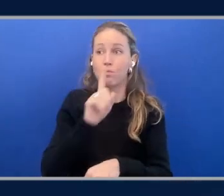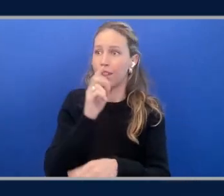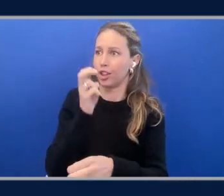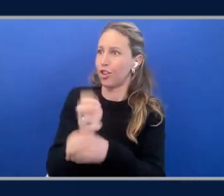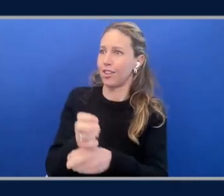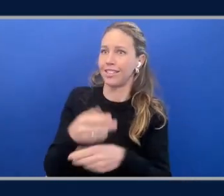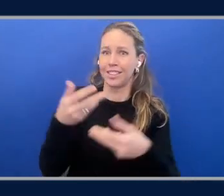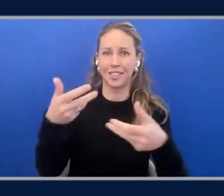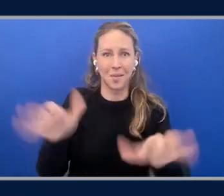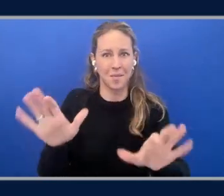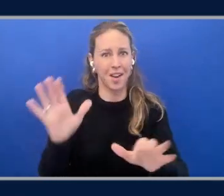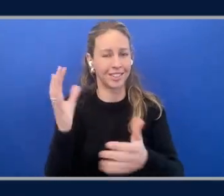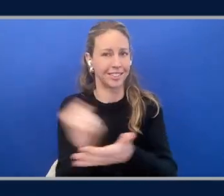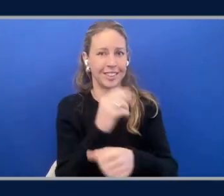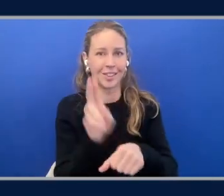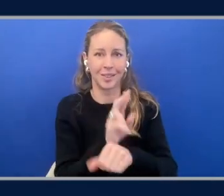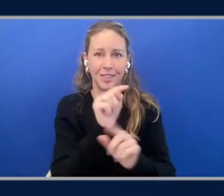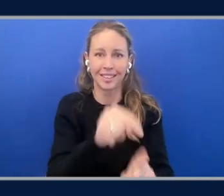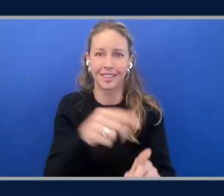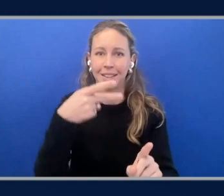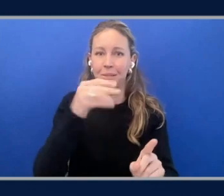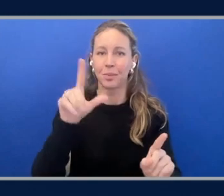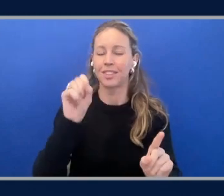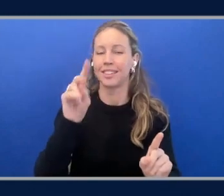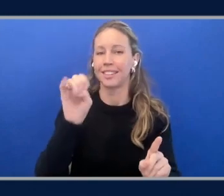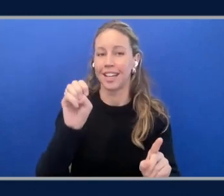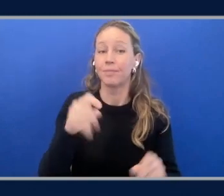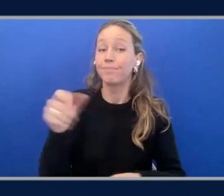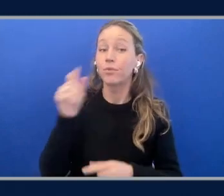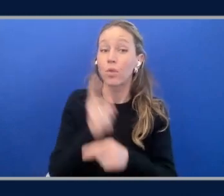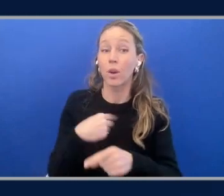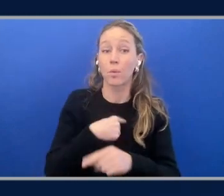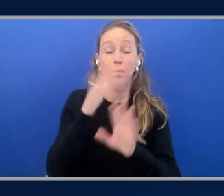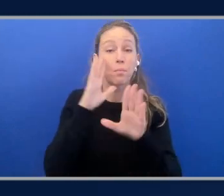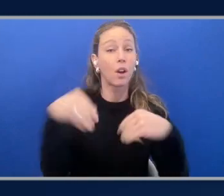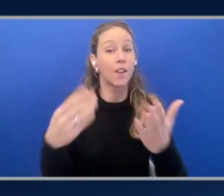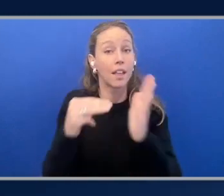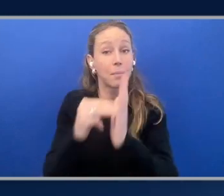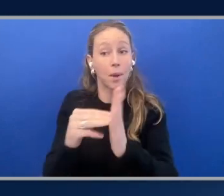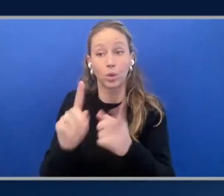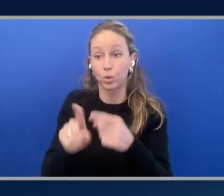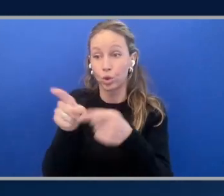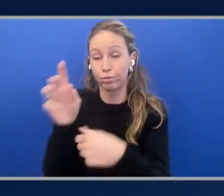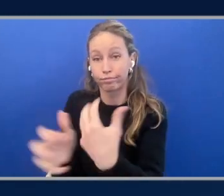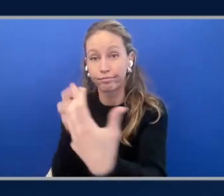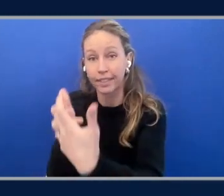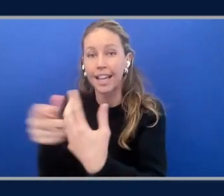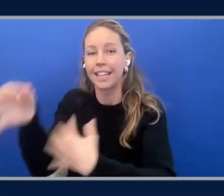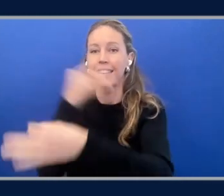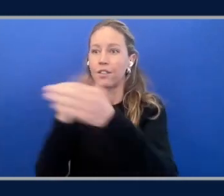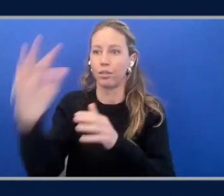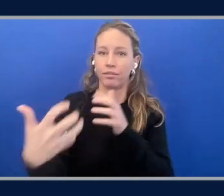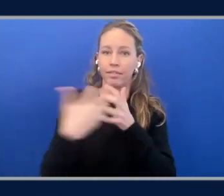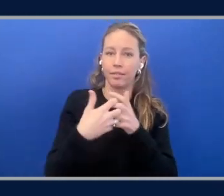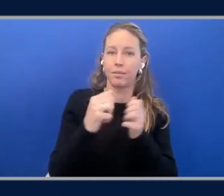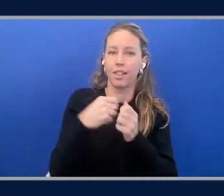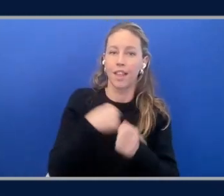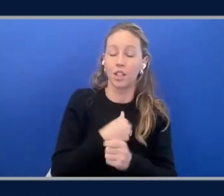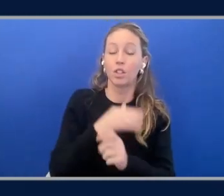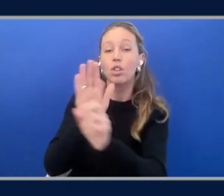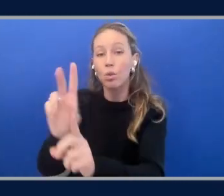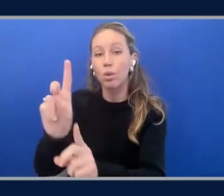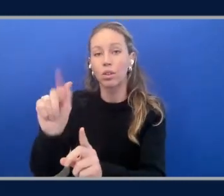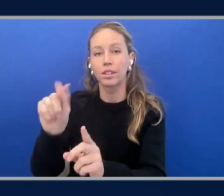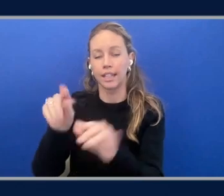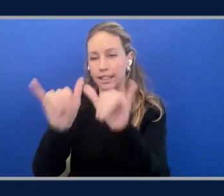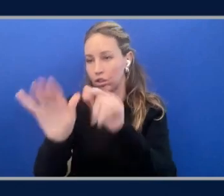go and use this. Yeah, I mean, something we say is that like we bring the model to you and not the other way around. Your data stays within your environment, and